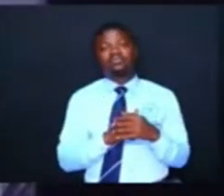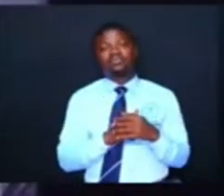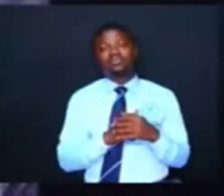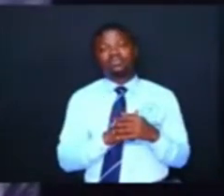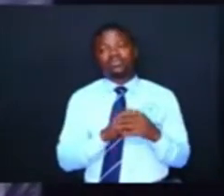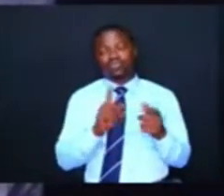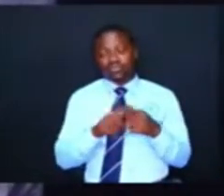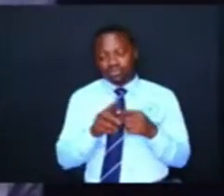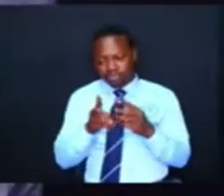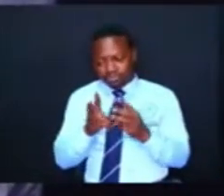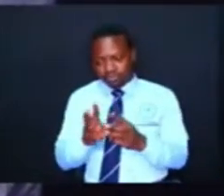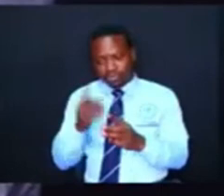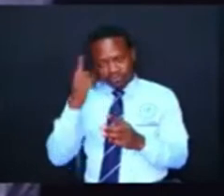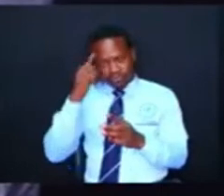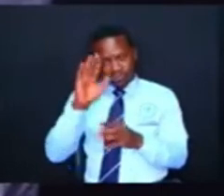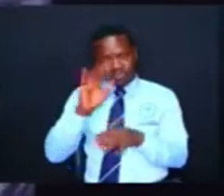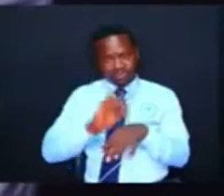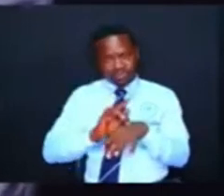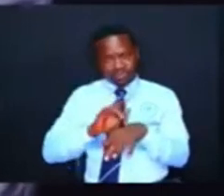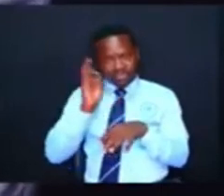to the path for your feet.